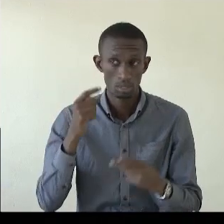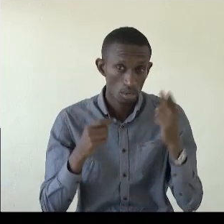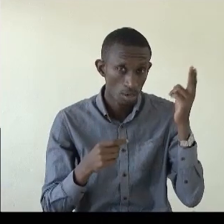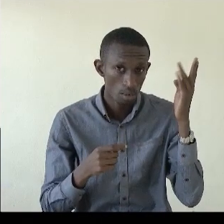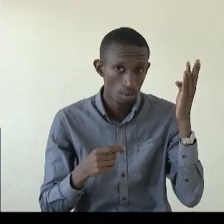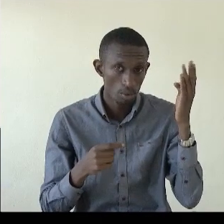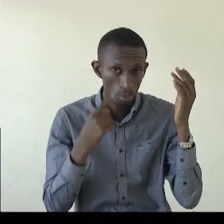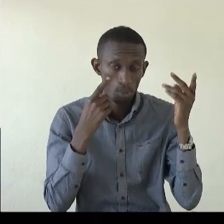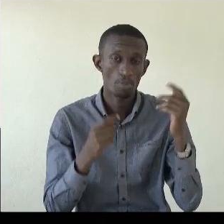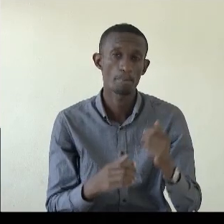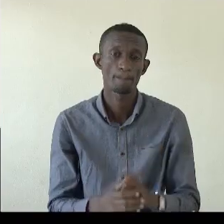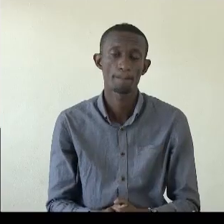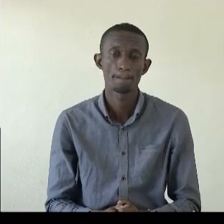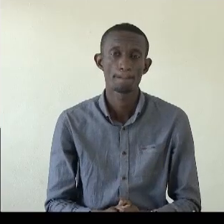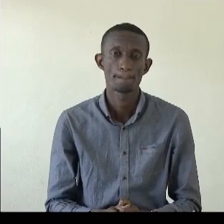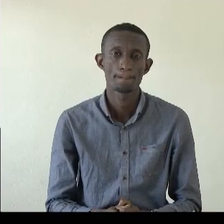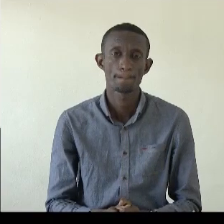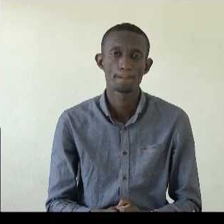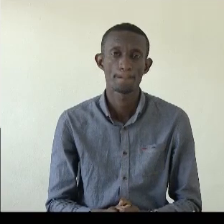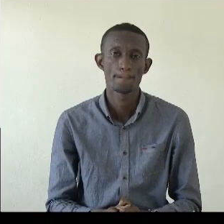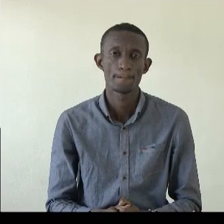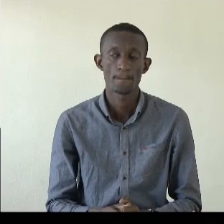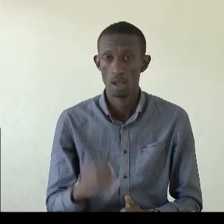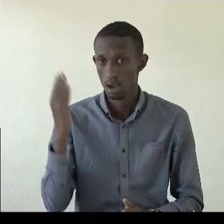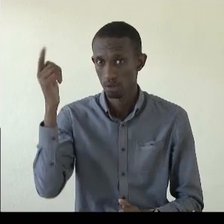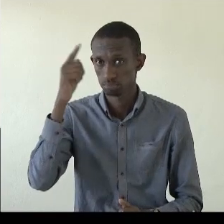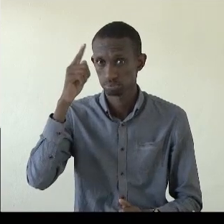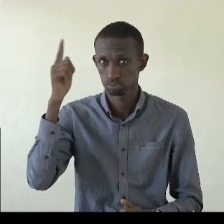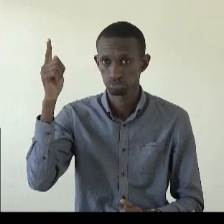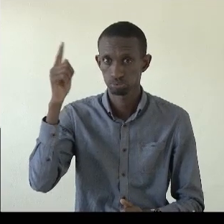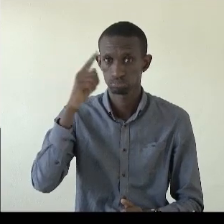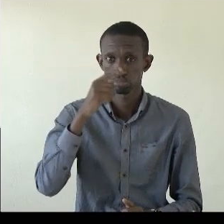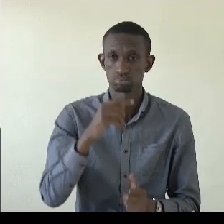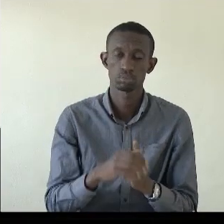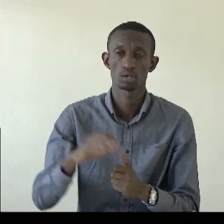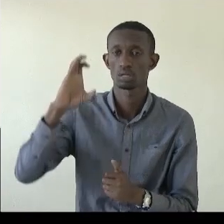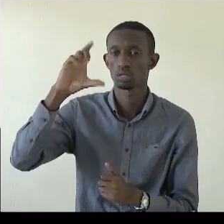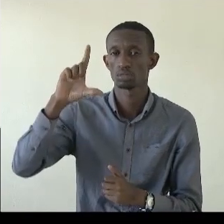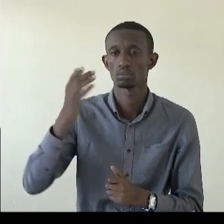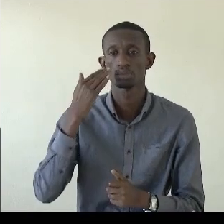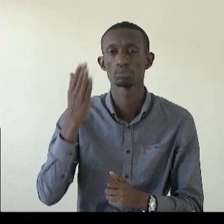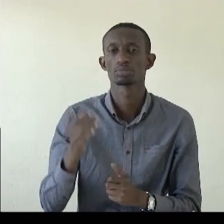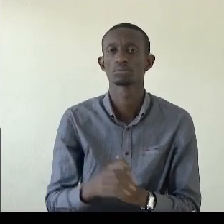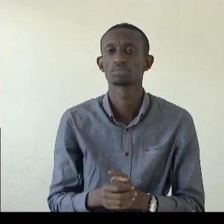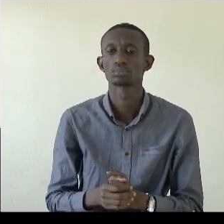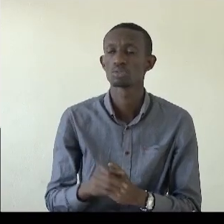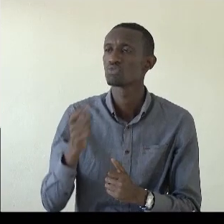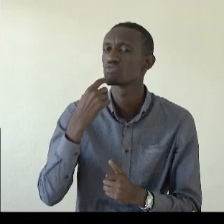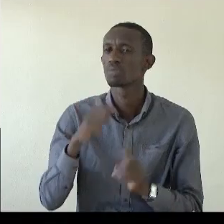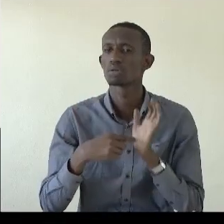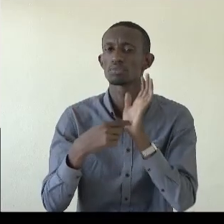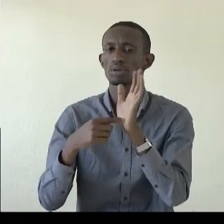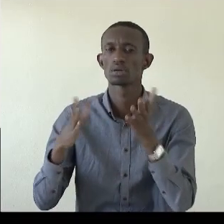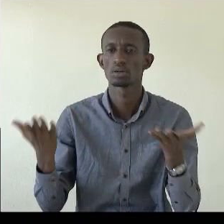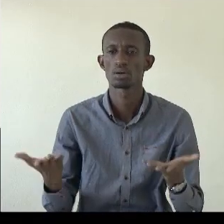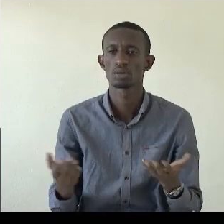being attached on this. And that is where the bromine is being added. So that means we are supposed to show